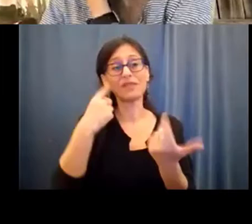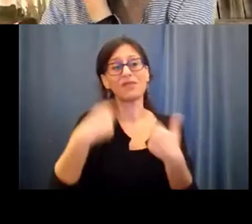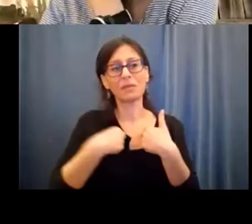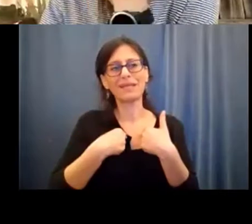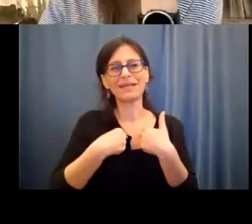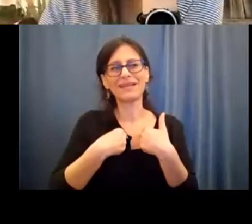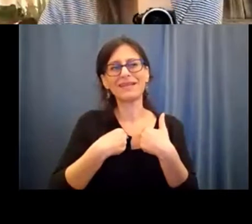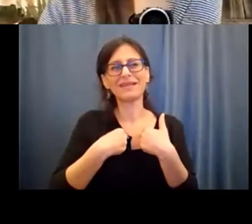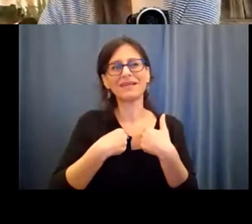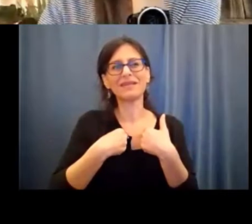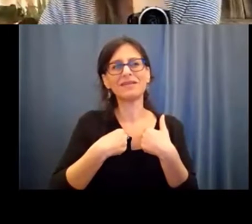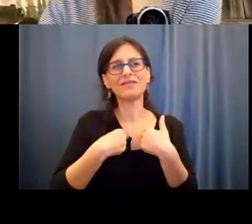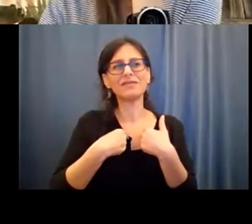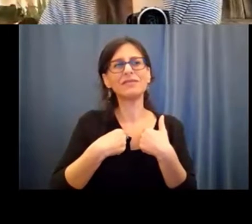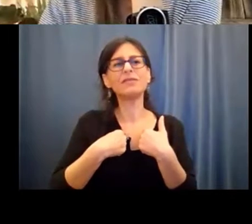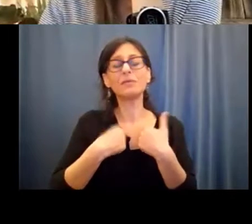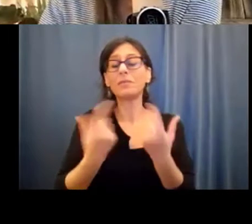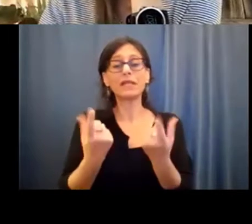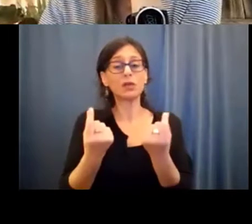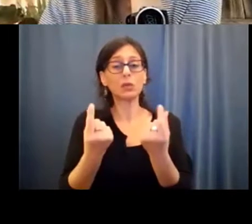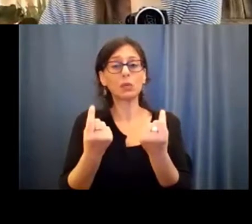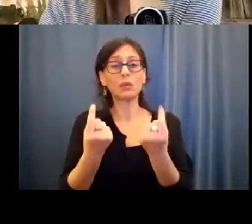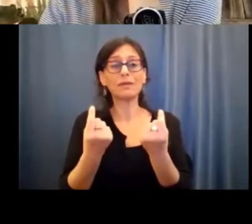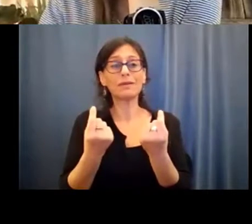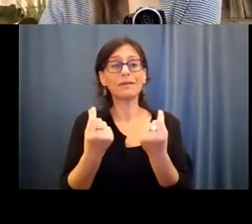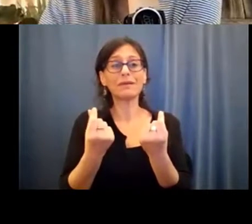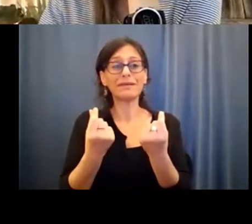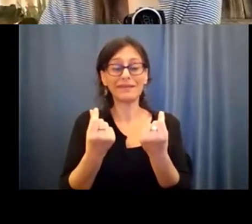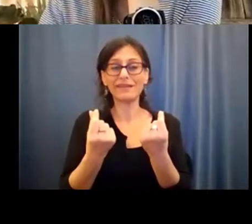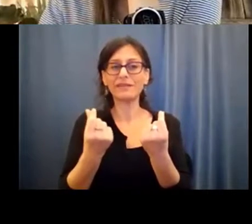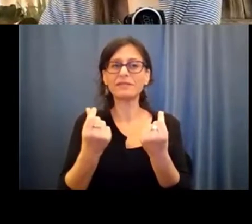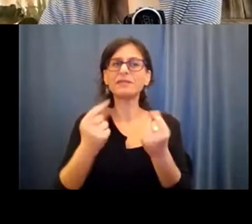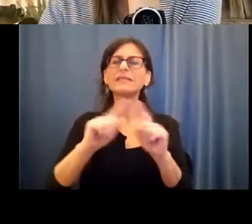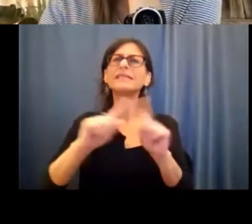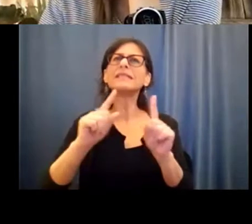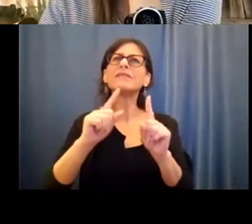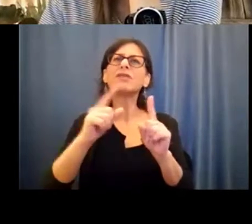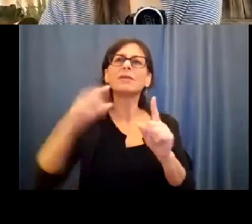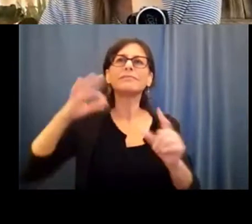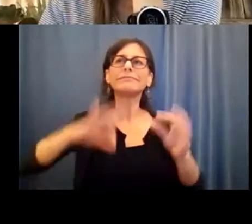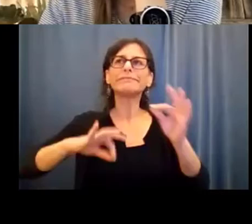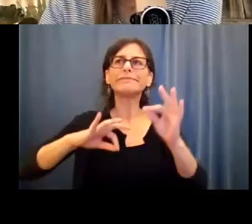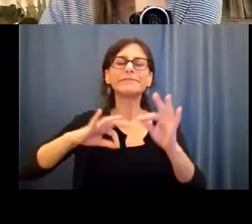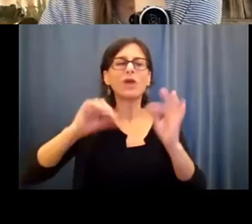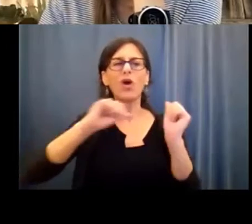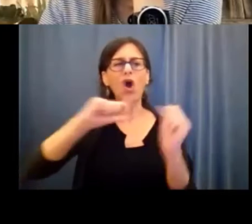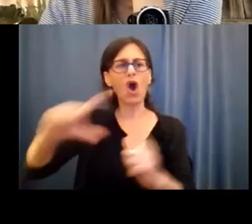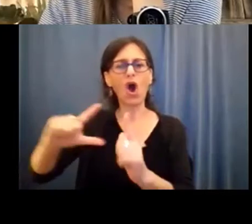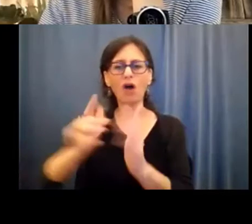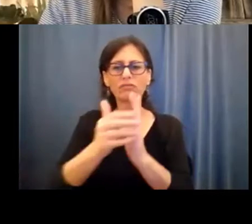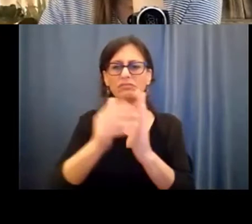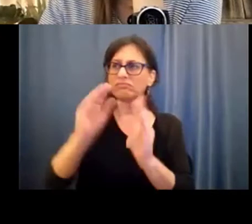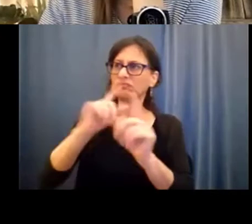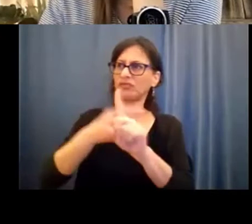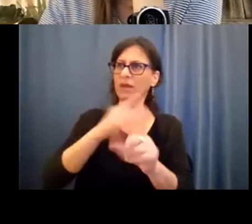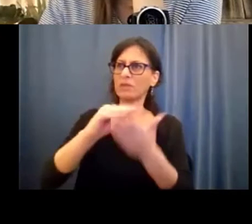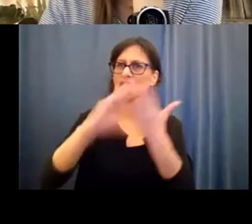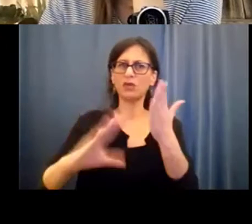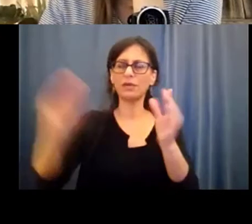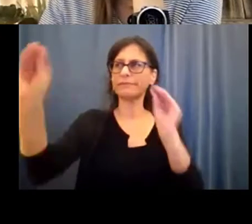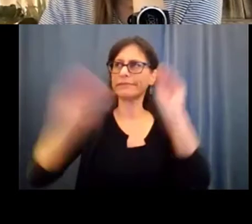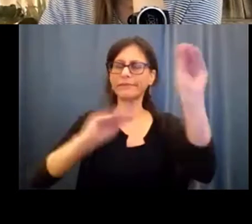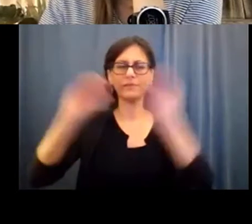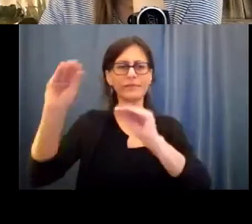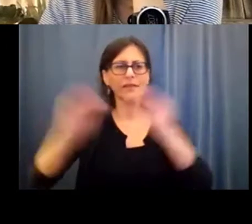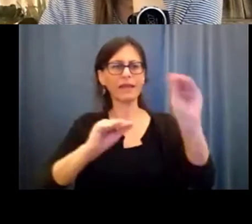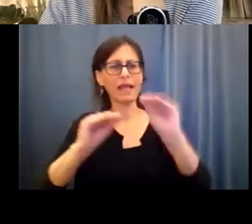And for me, that I'm doing and putting what I do is I take all the assets from the students and then put them all together. And sometimes